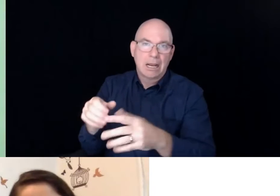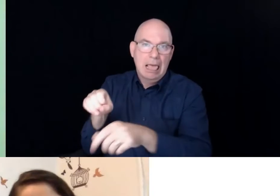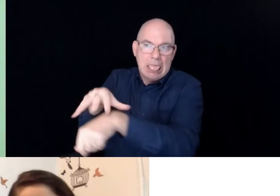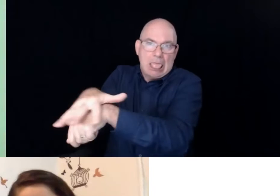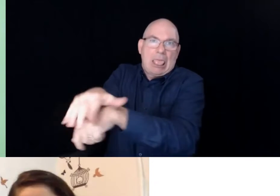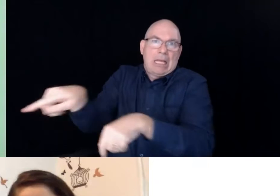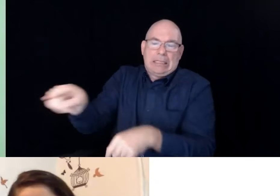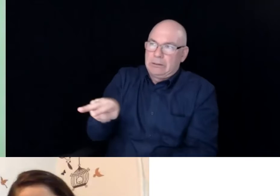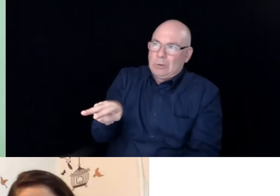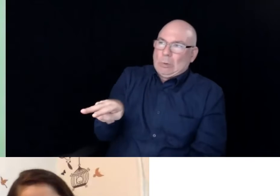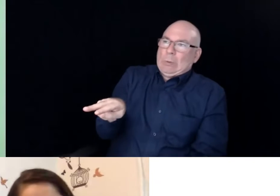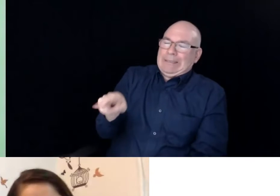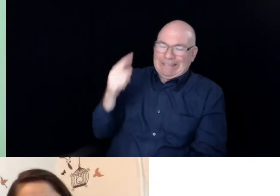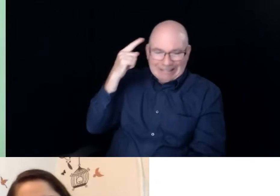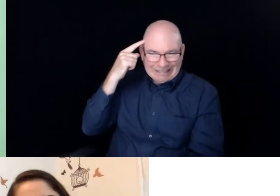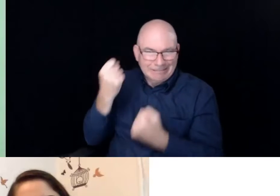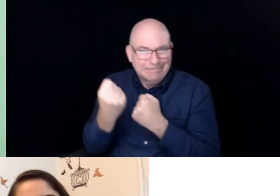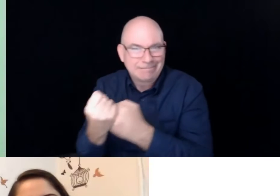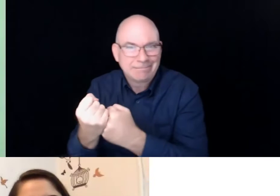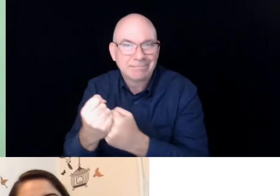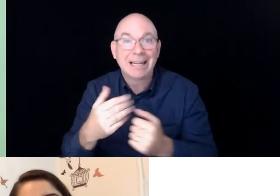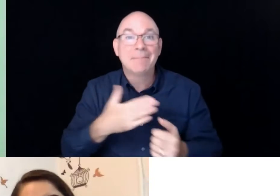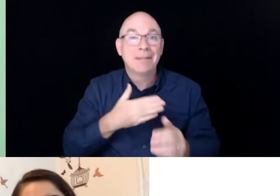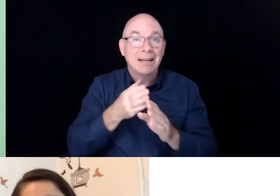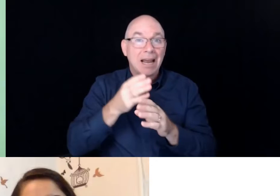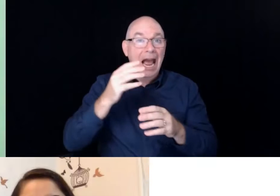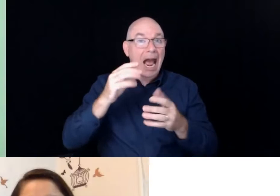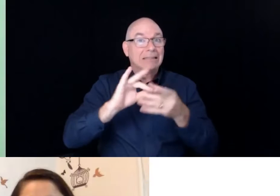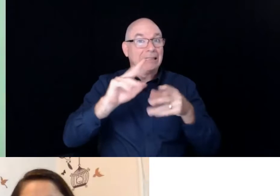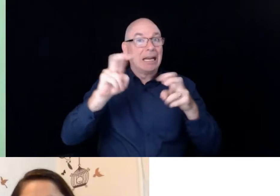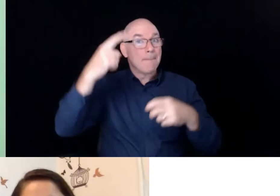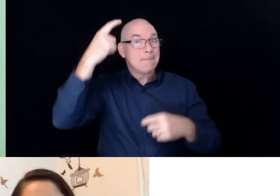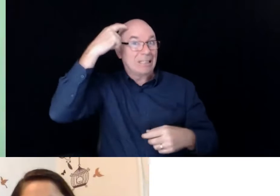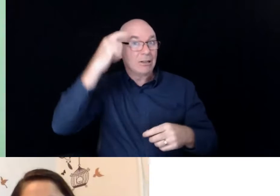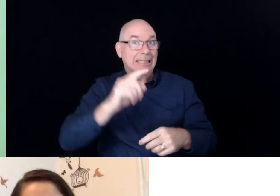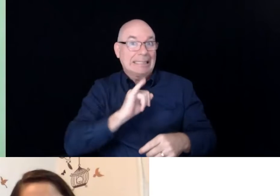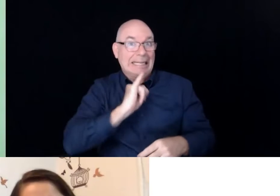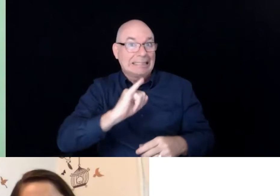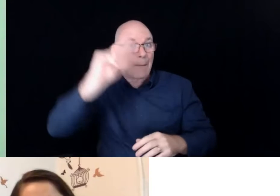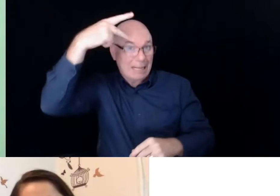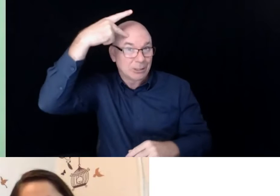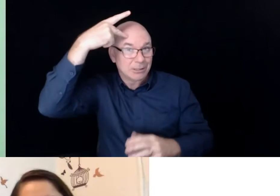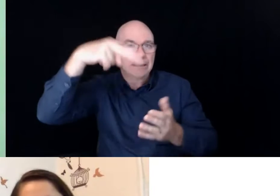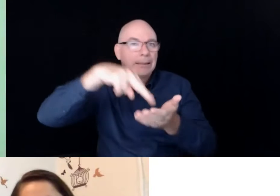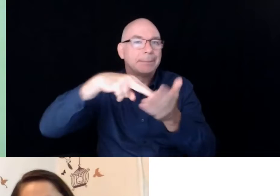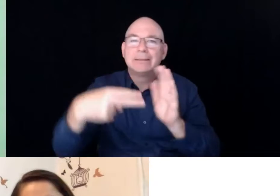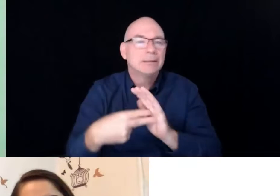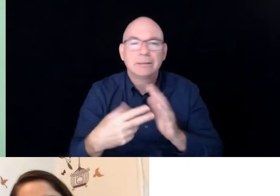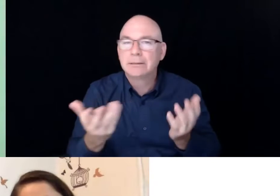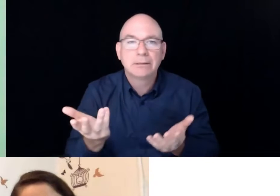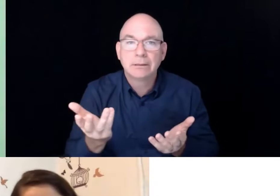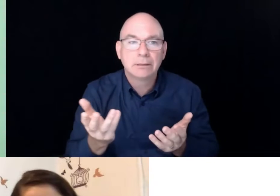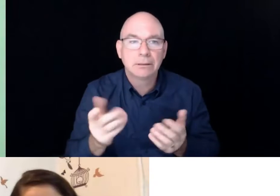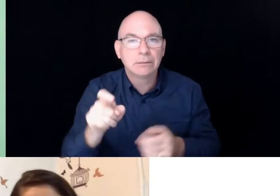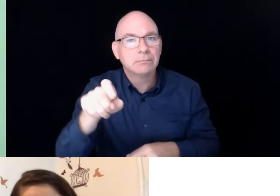as you rightly said in my introduction, mental is political, and I can't imagine doing peace building work without taking